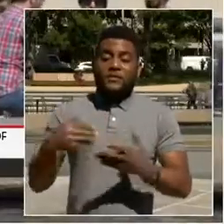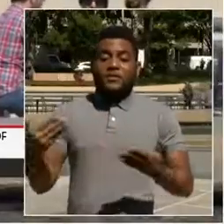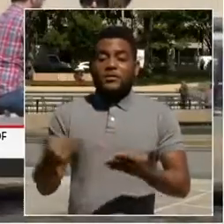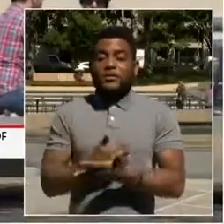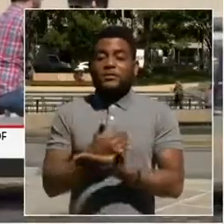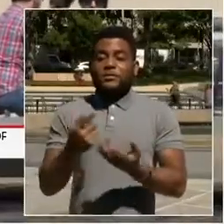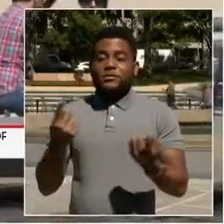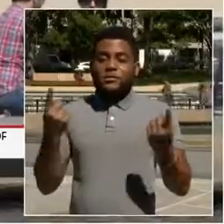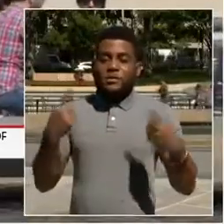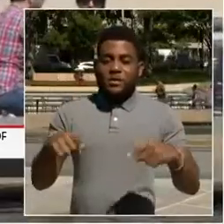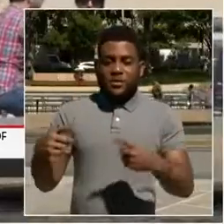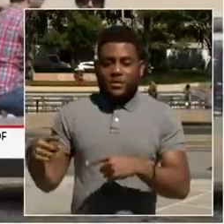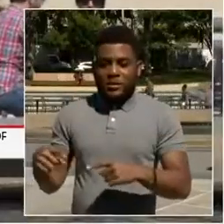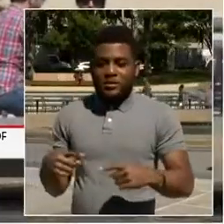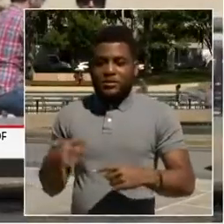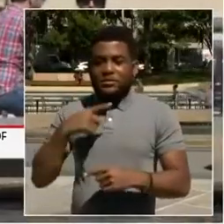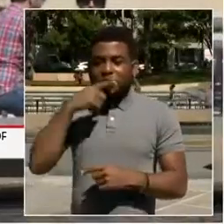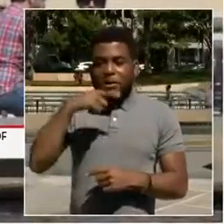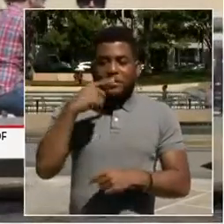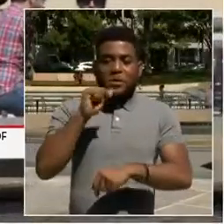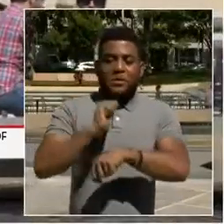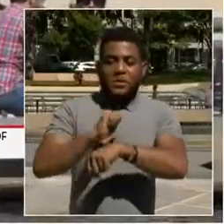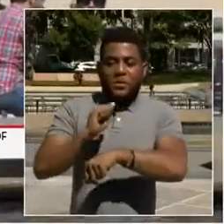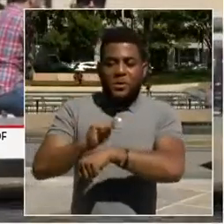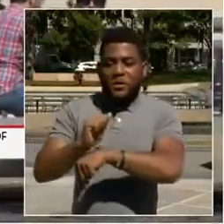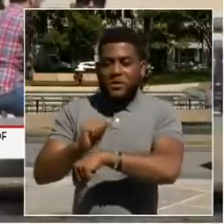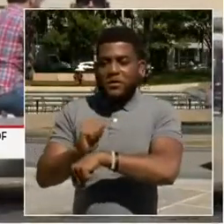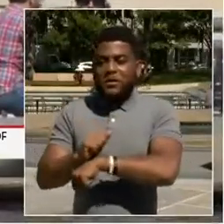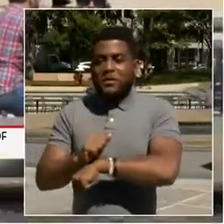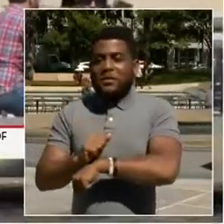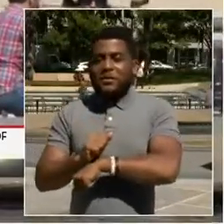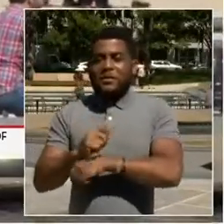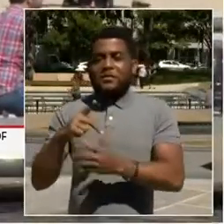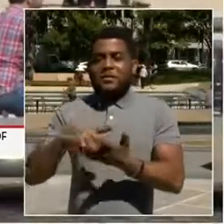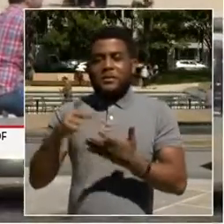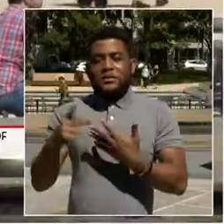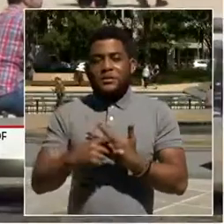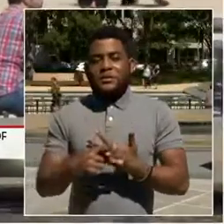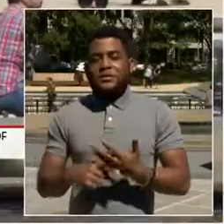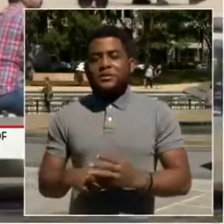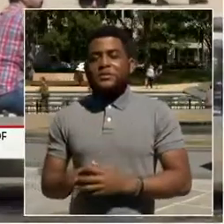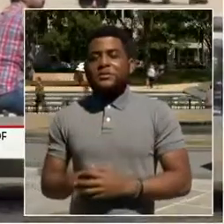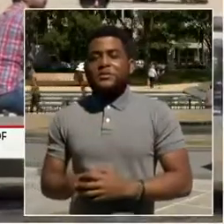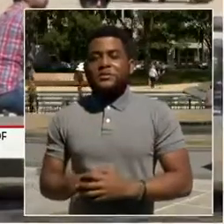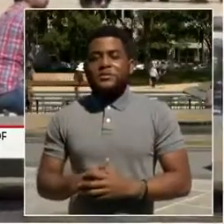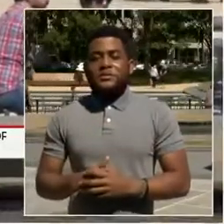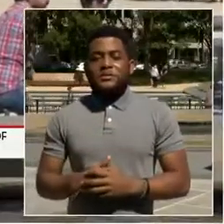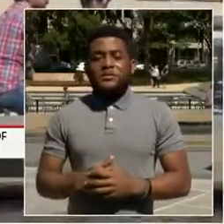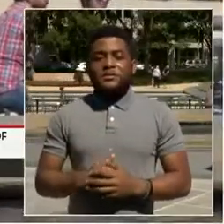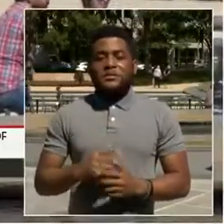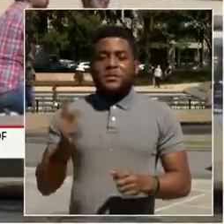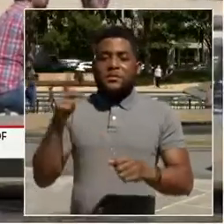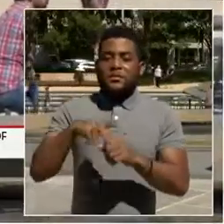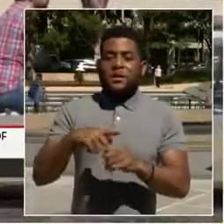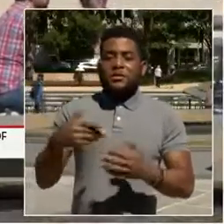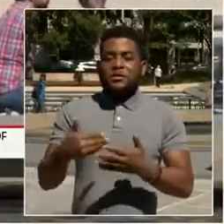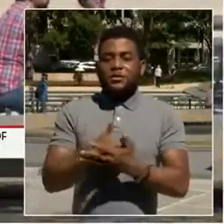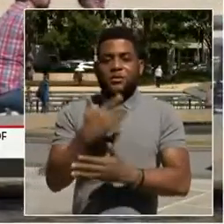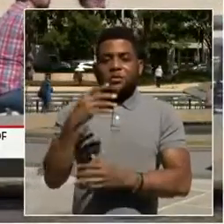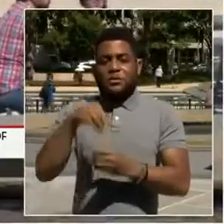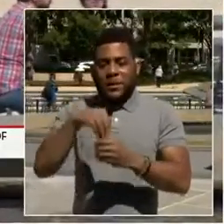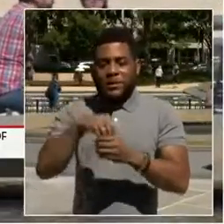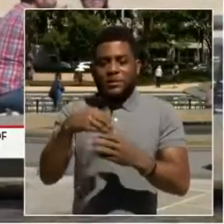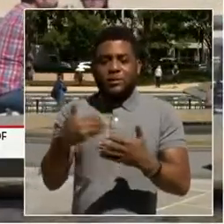works campaign. These changes included the planting of new trees, a